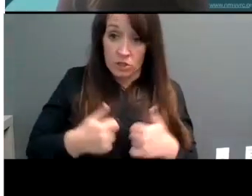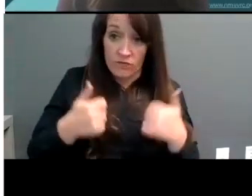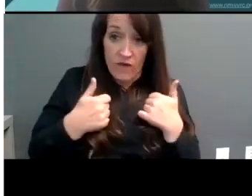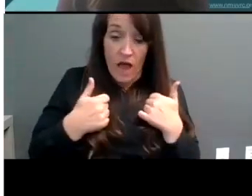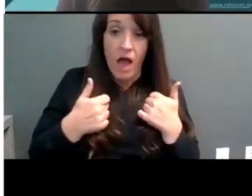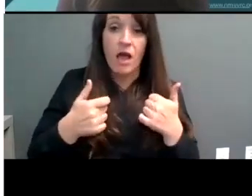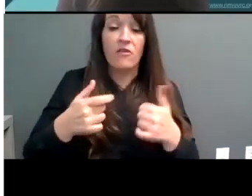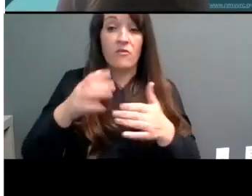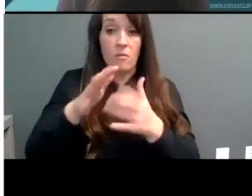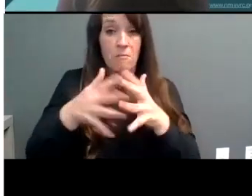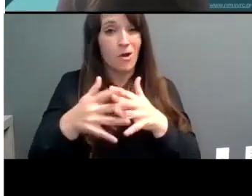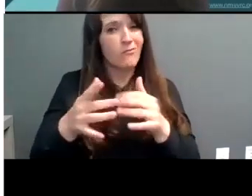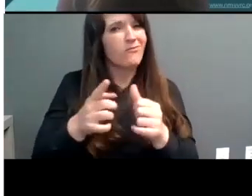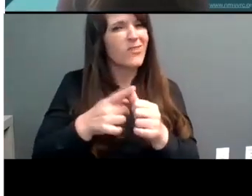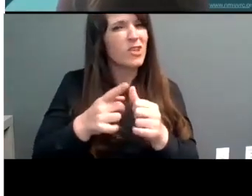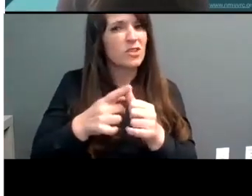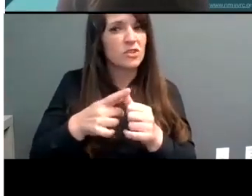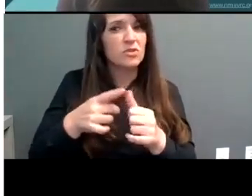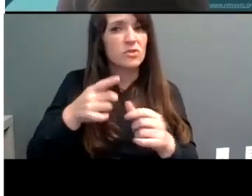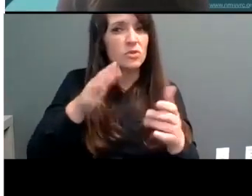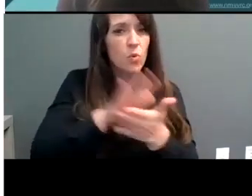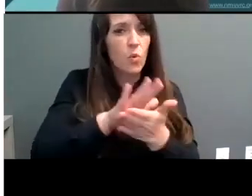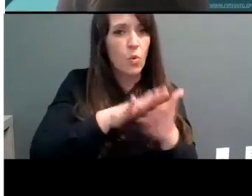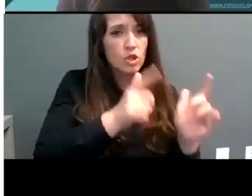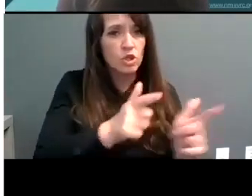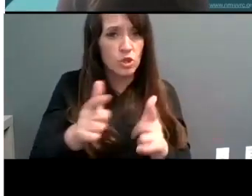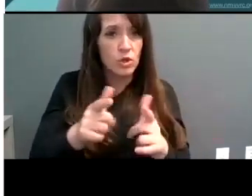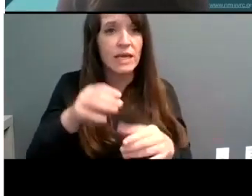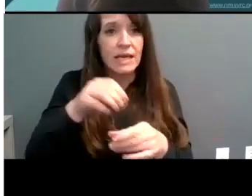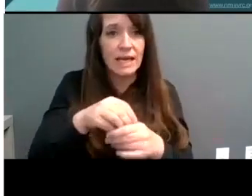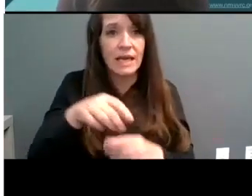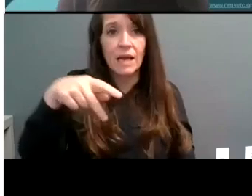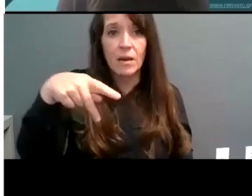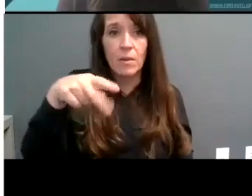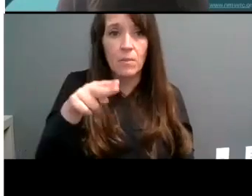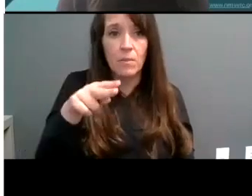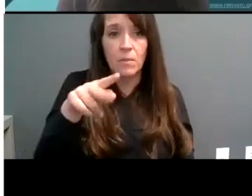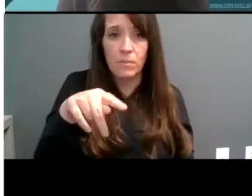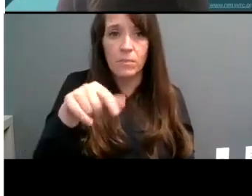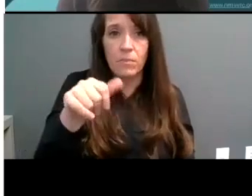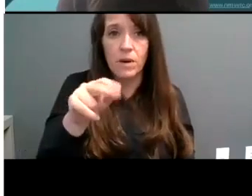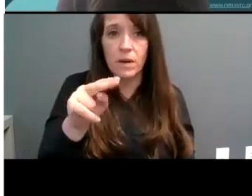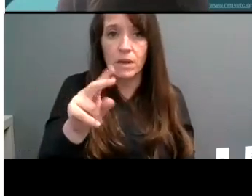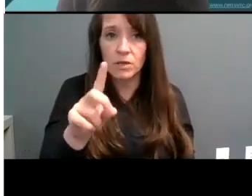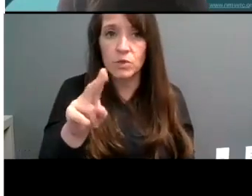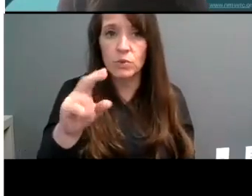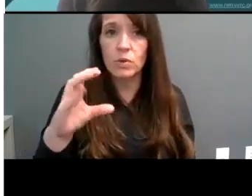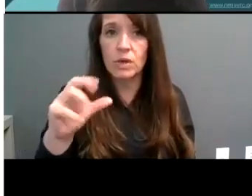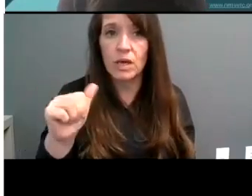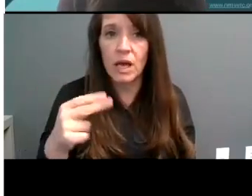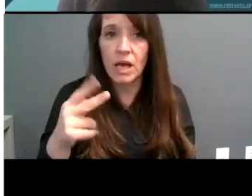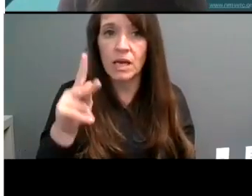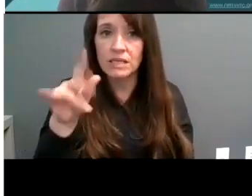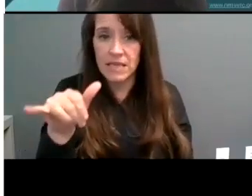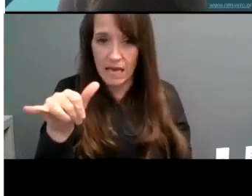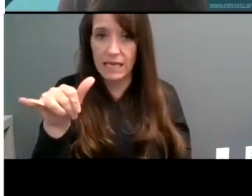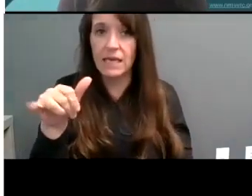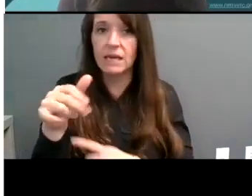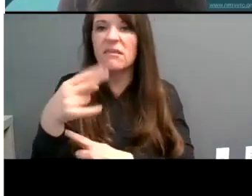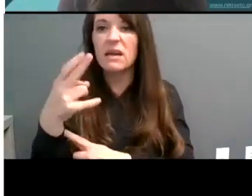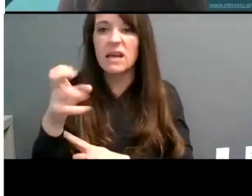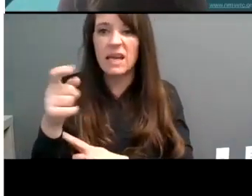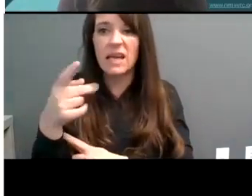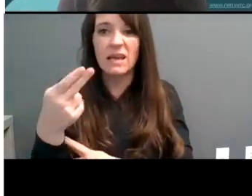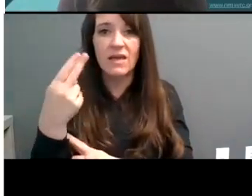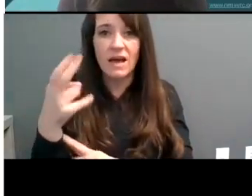Paducah, Kentucky at Heath High School on December 1st, 1997. As the shooting unfolded, I was standing next to my close